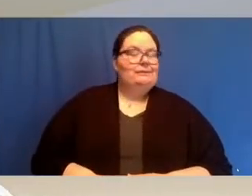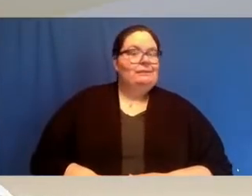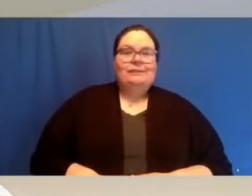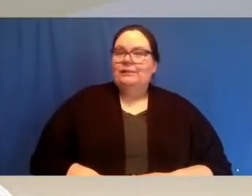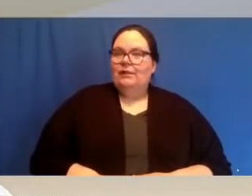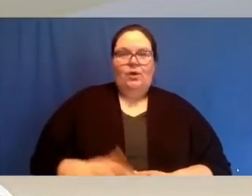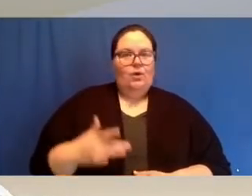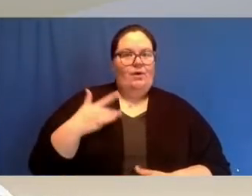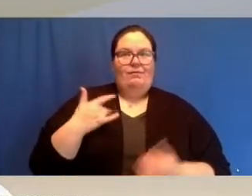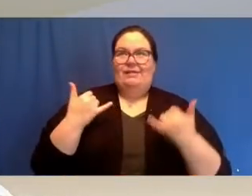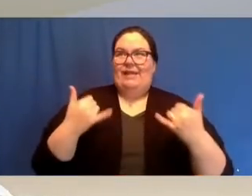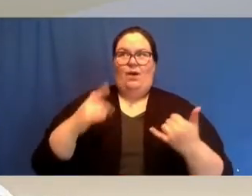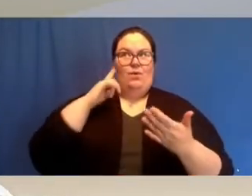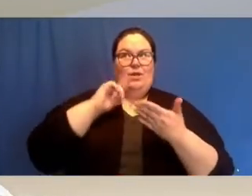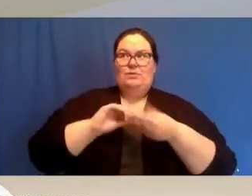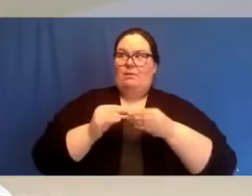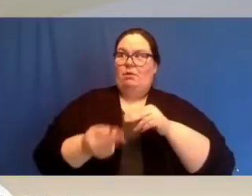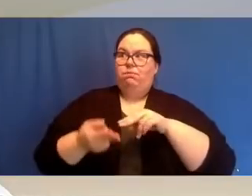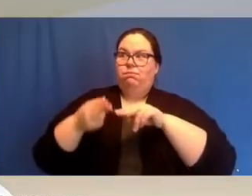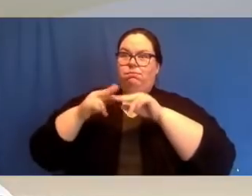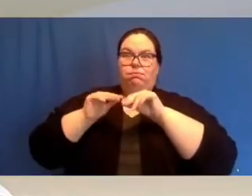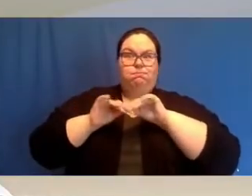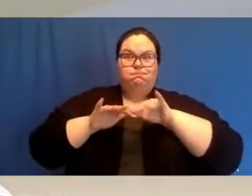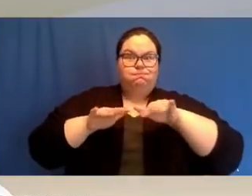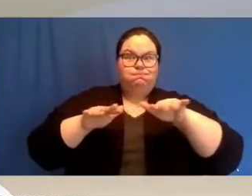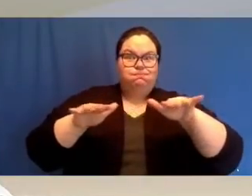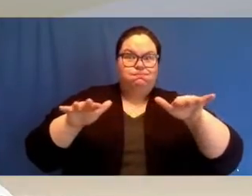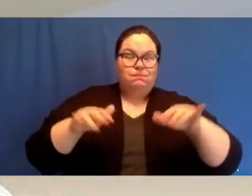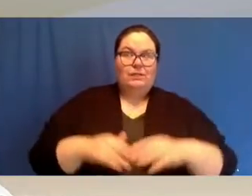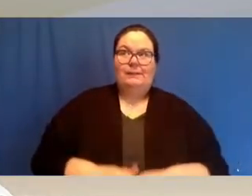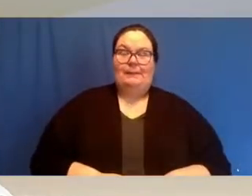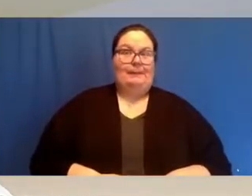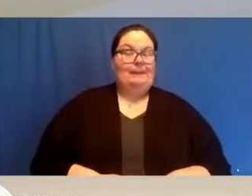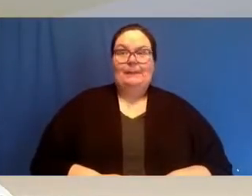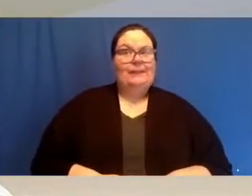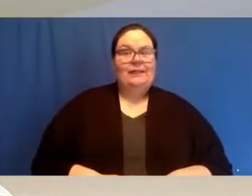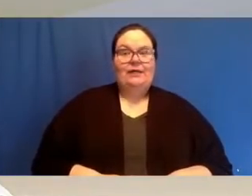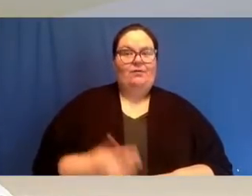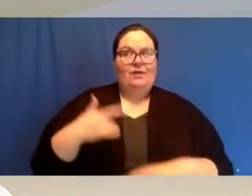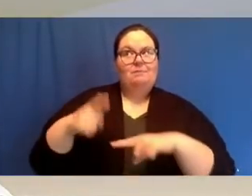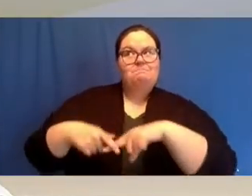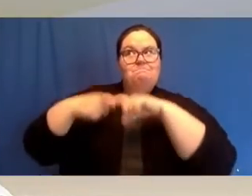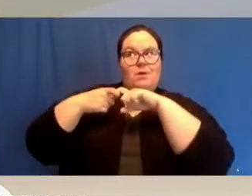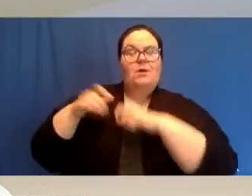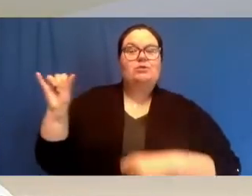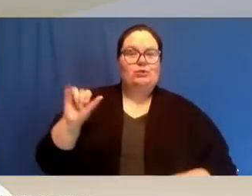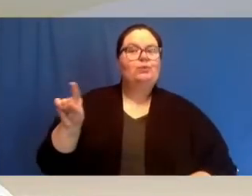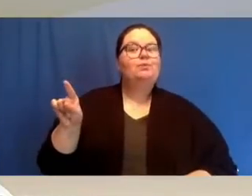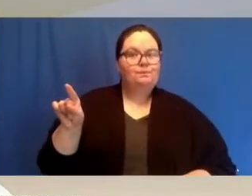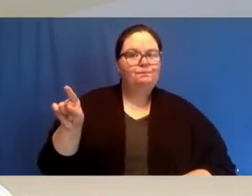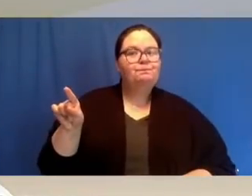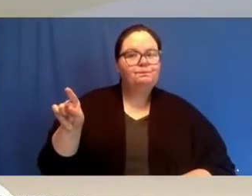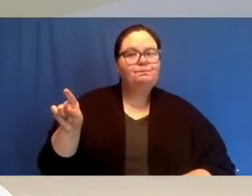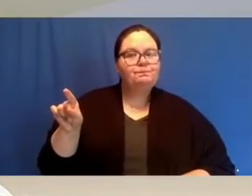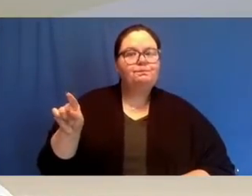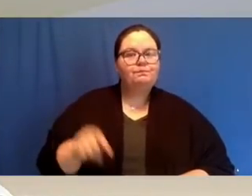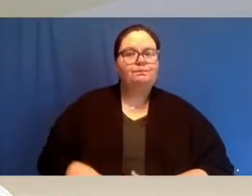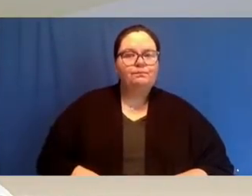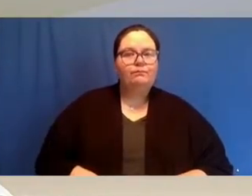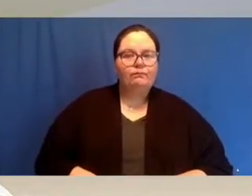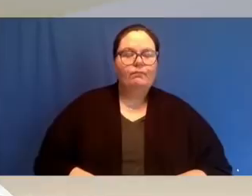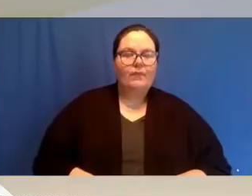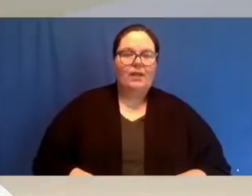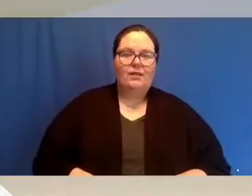in time, with this rapidly increasing number of cases today, we are also going to pause those activities